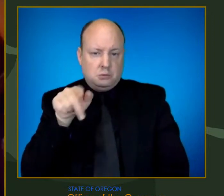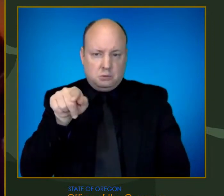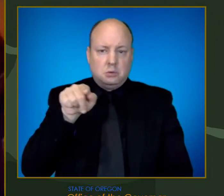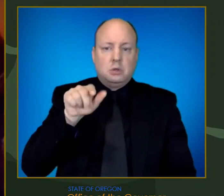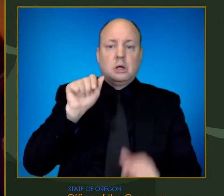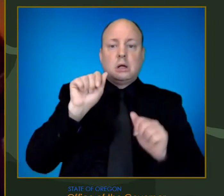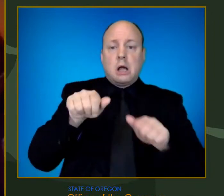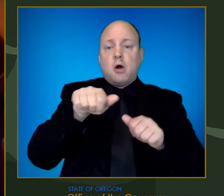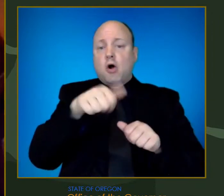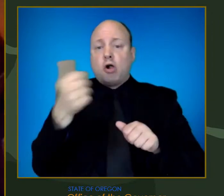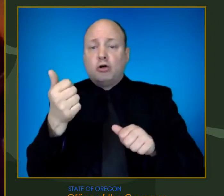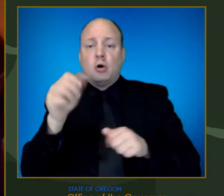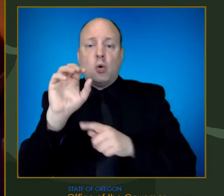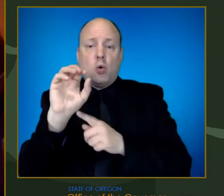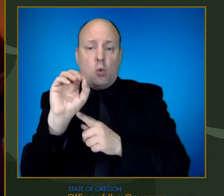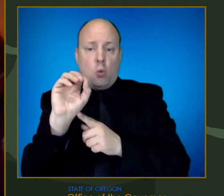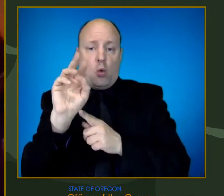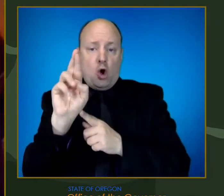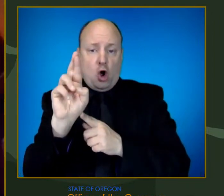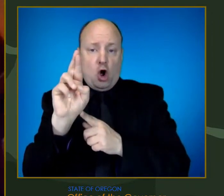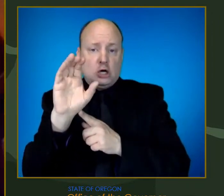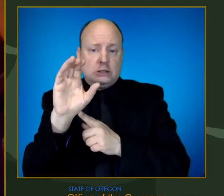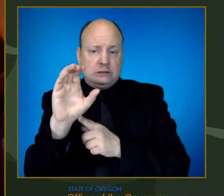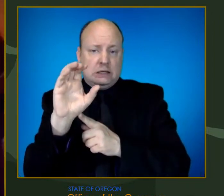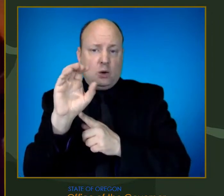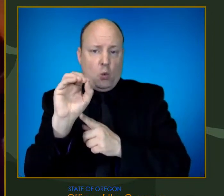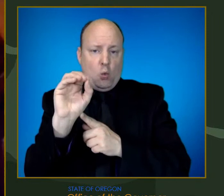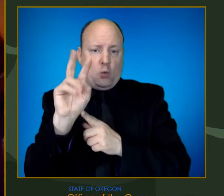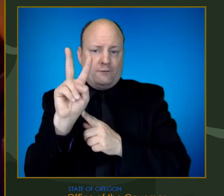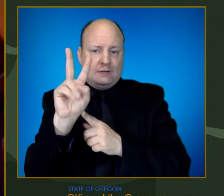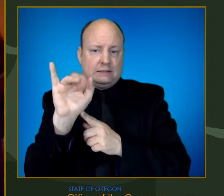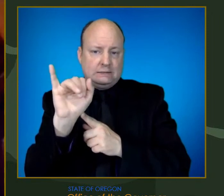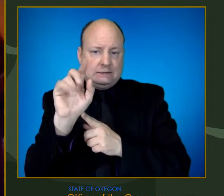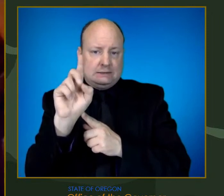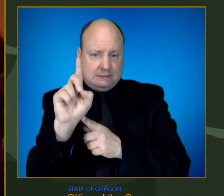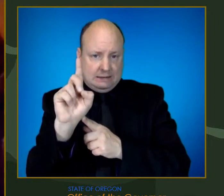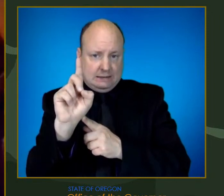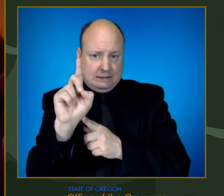ORCOVID to 898-211 or emailing